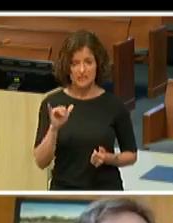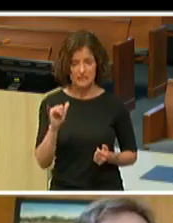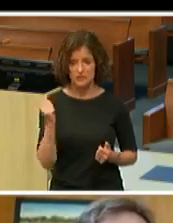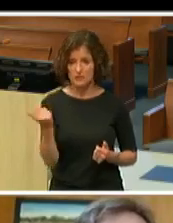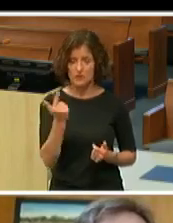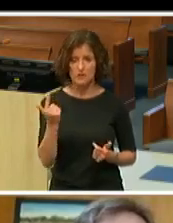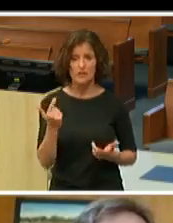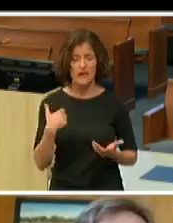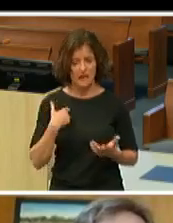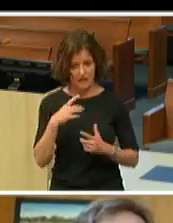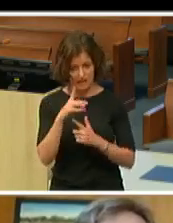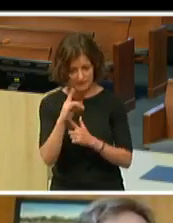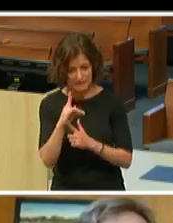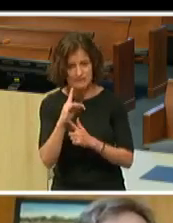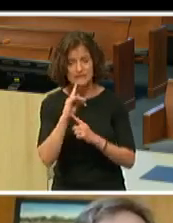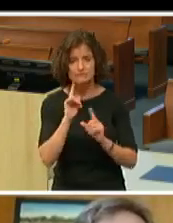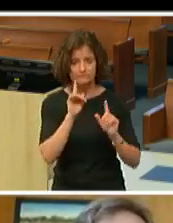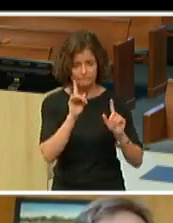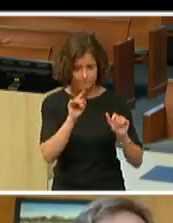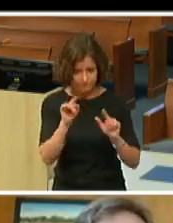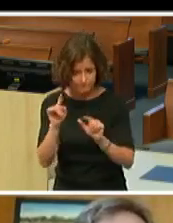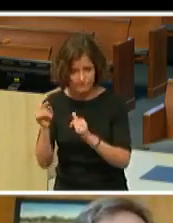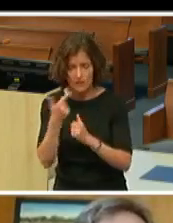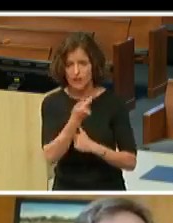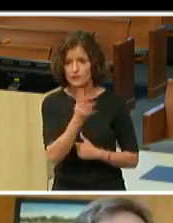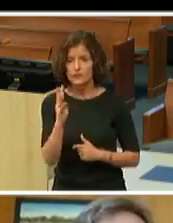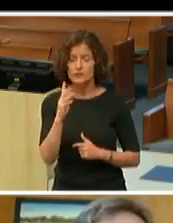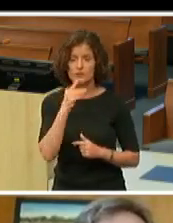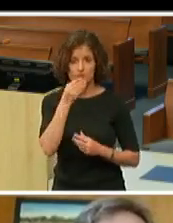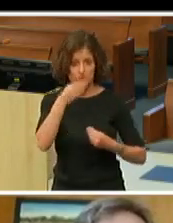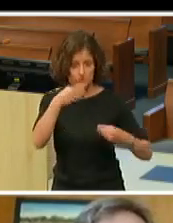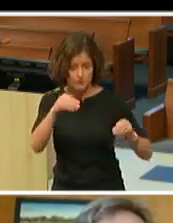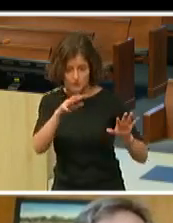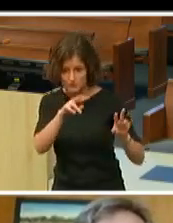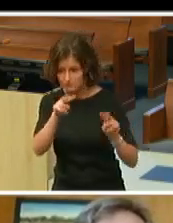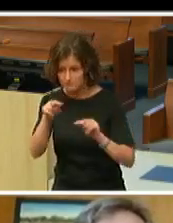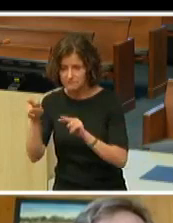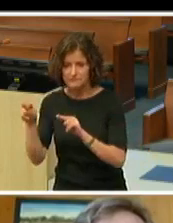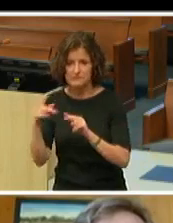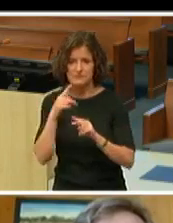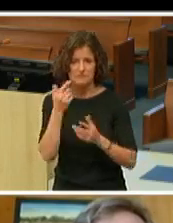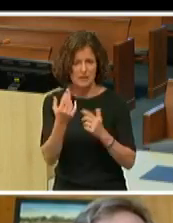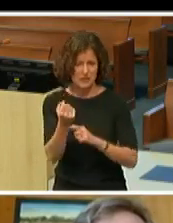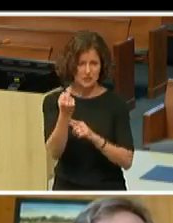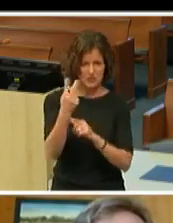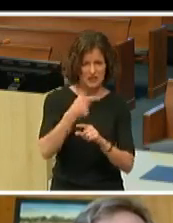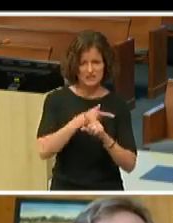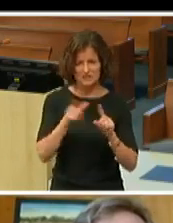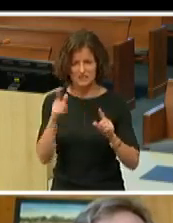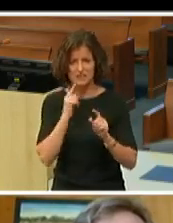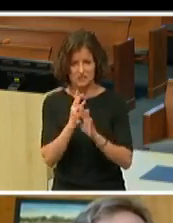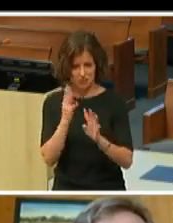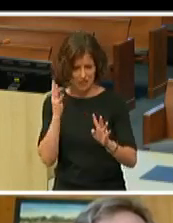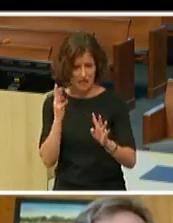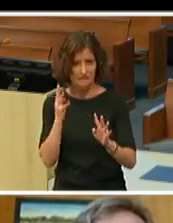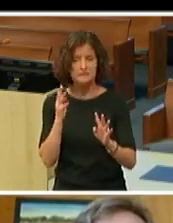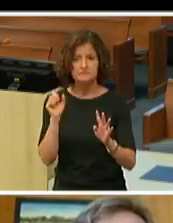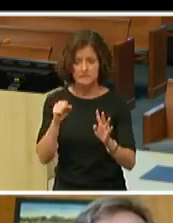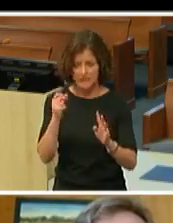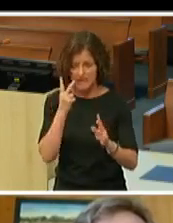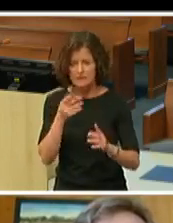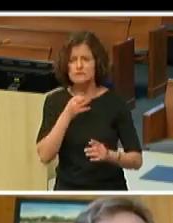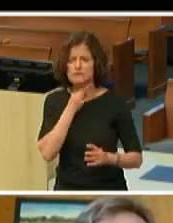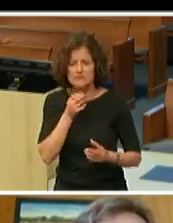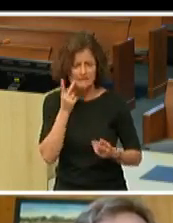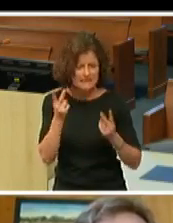I did a few grocery store crawls the last couple of days and probably visited a dozen, stood in line at most of them just to see what was happening,